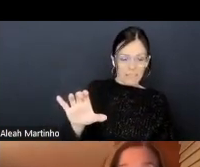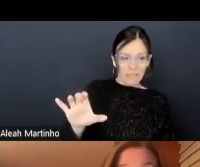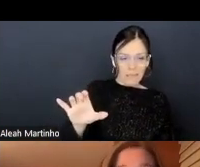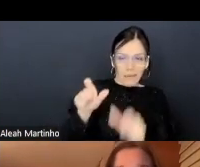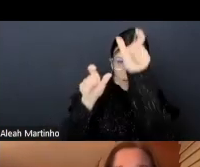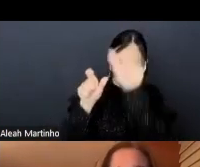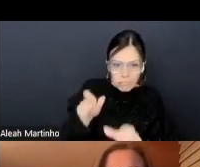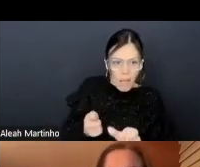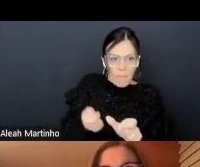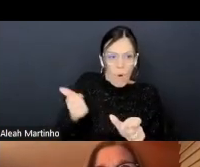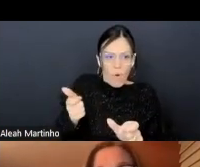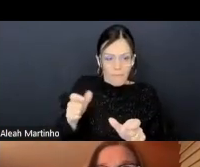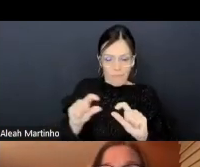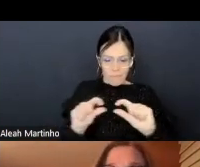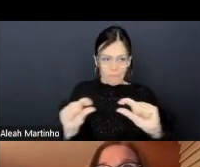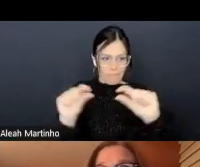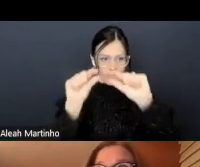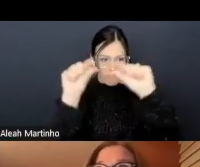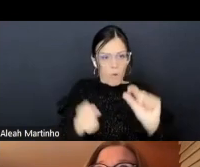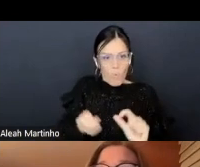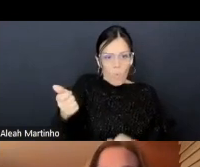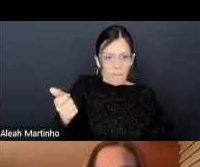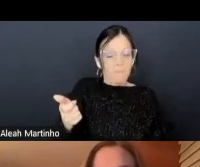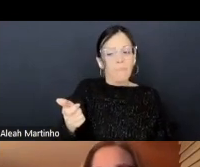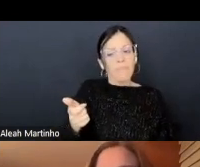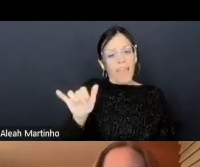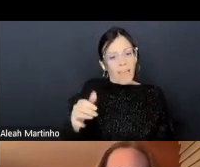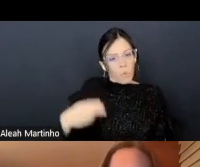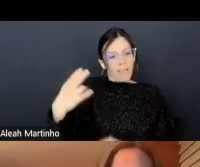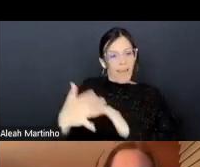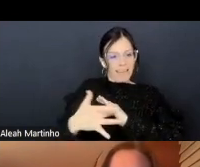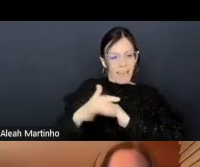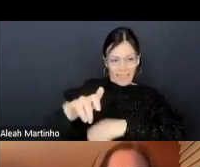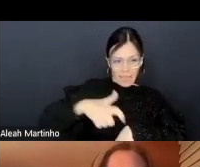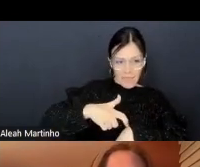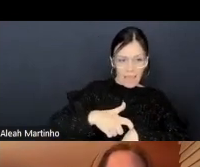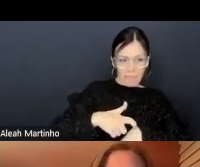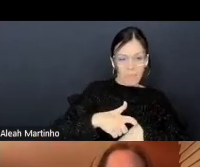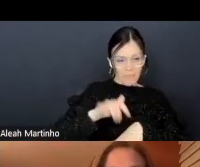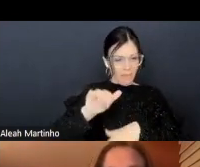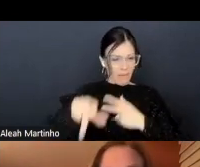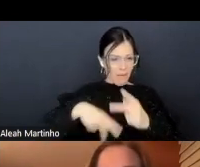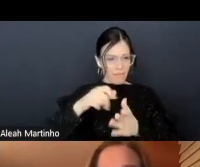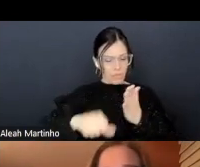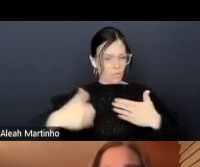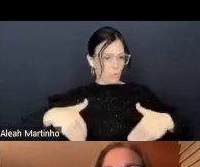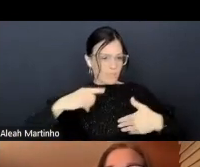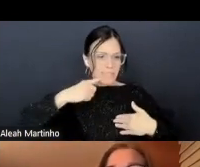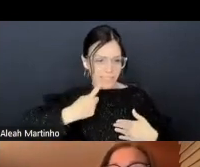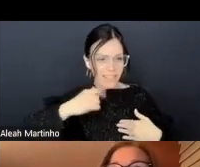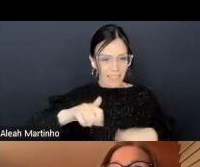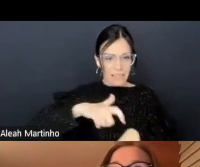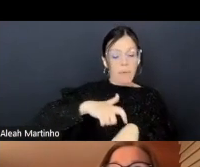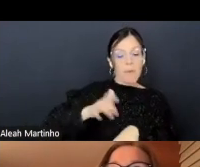spine which was fairly high-tech surgery at that time i should also say that